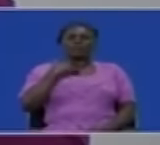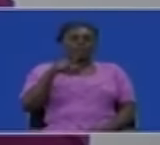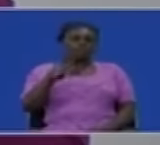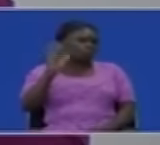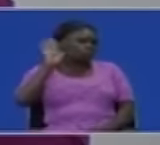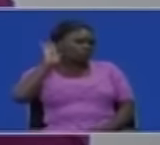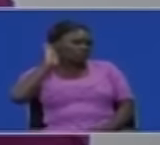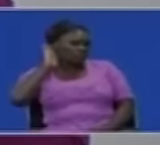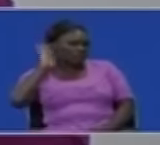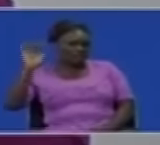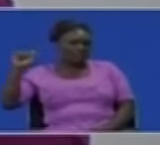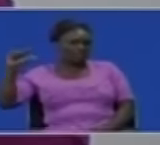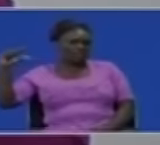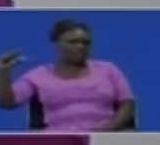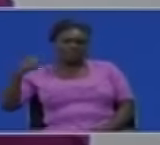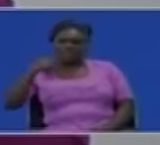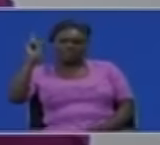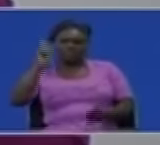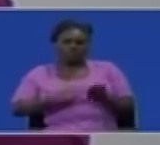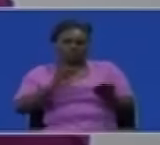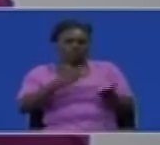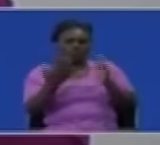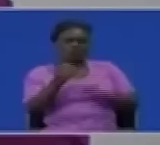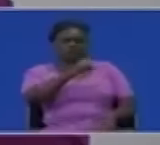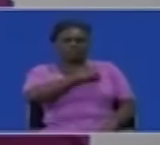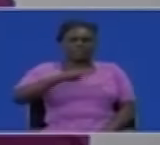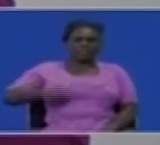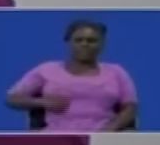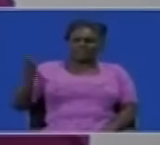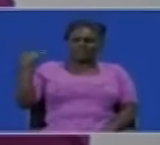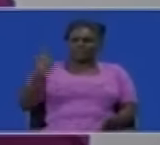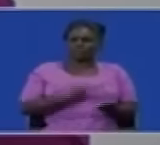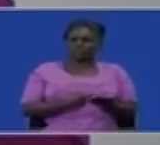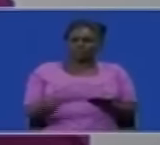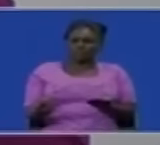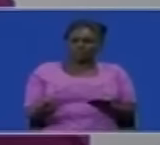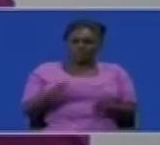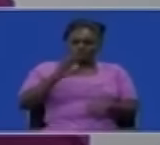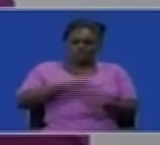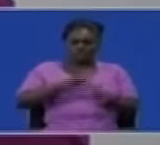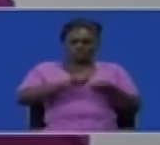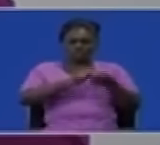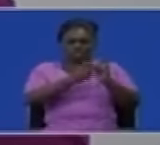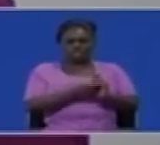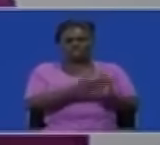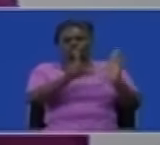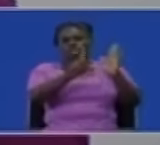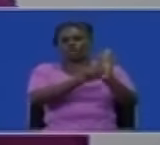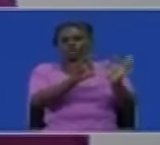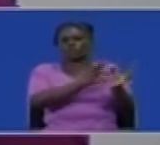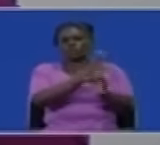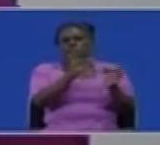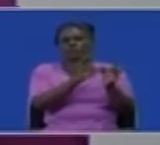what the Attorney General had to say when he went before the Senate early last week on this issue of the amendments to the electoral law, but